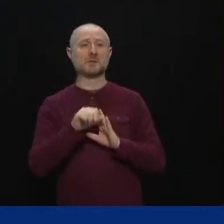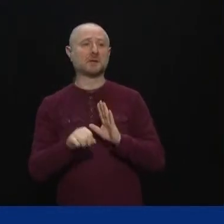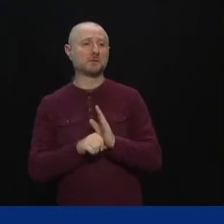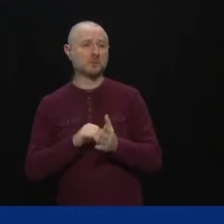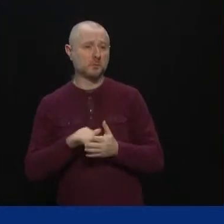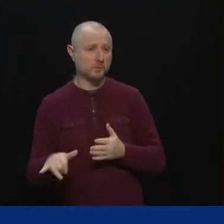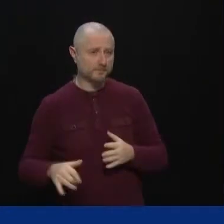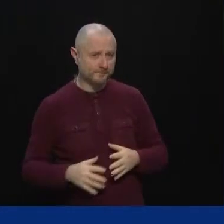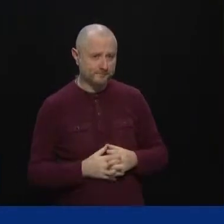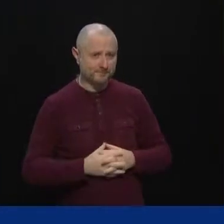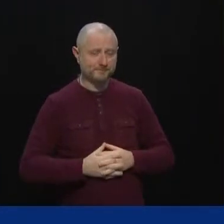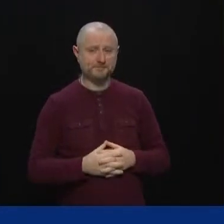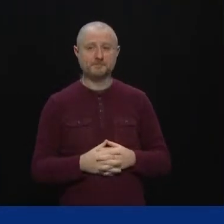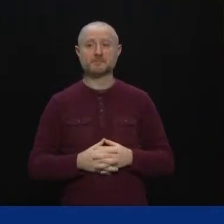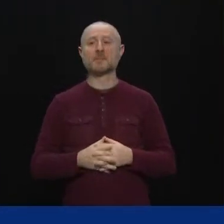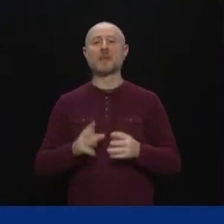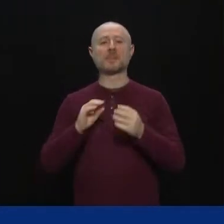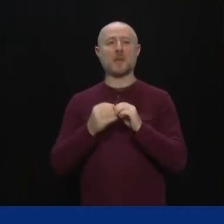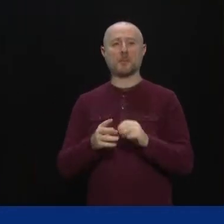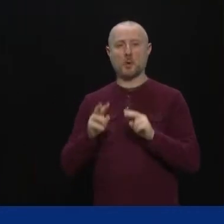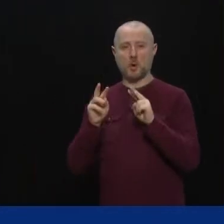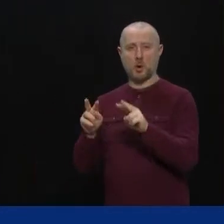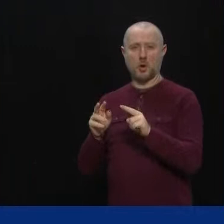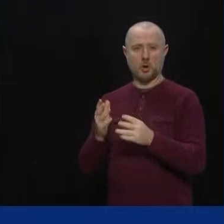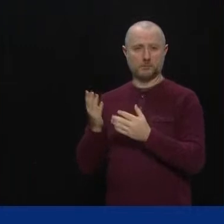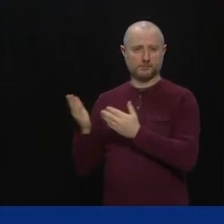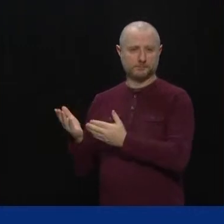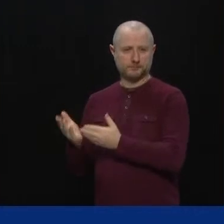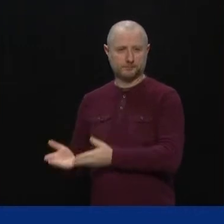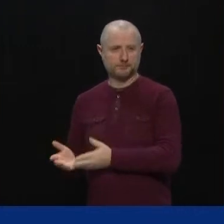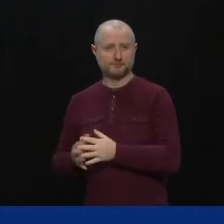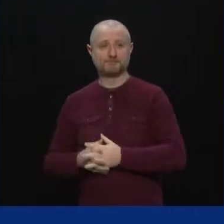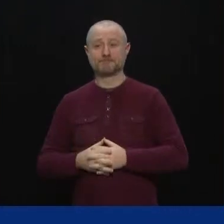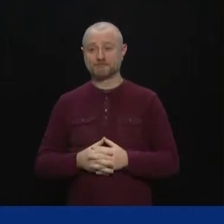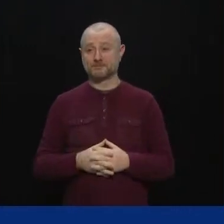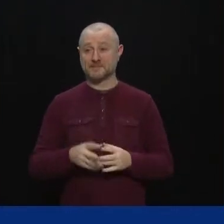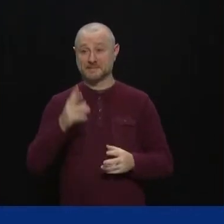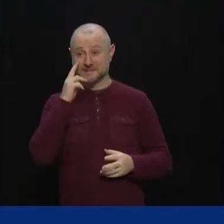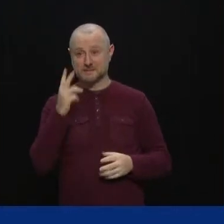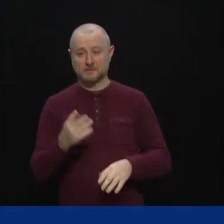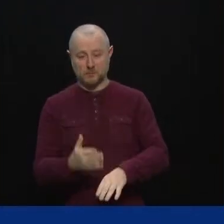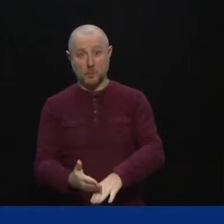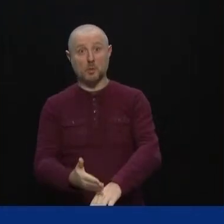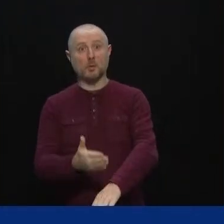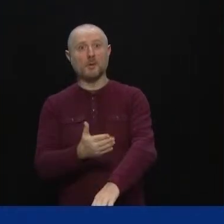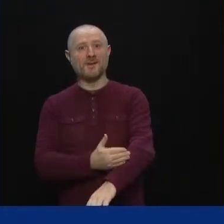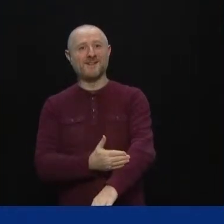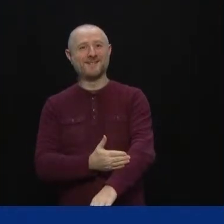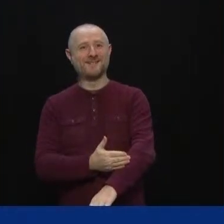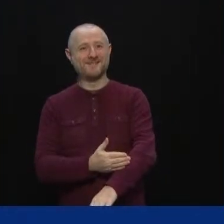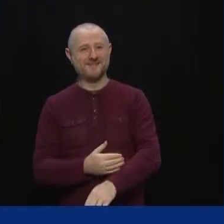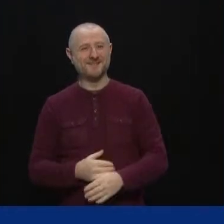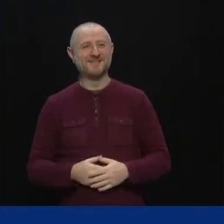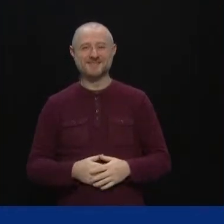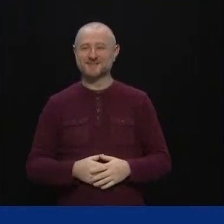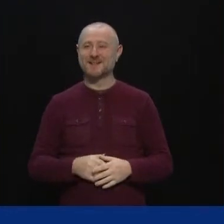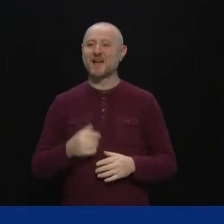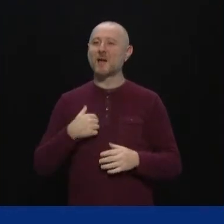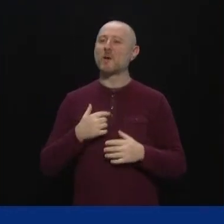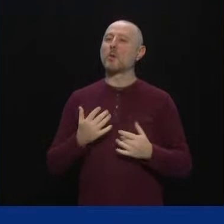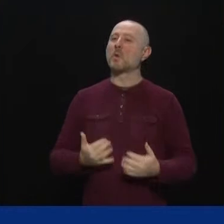tells me he likes it. So here's the news flash. Turning the corner. You heard it here first. I've been waiting to say